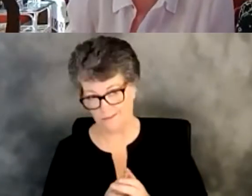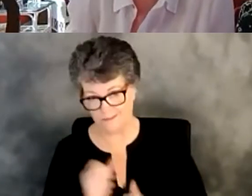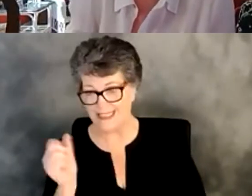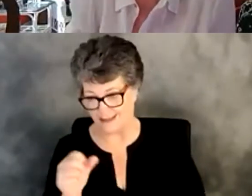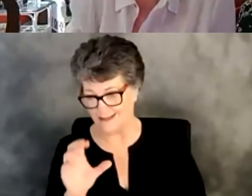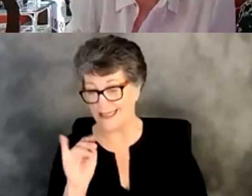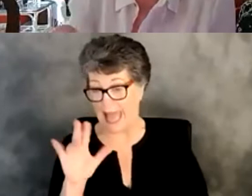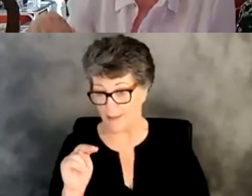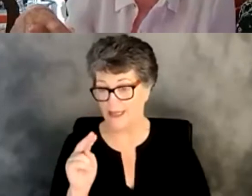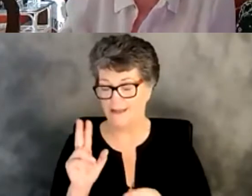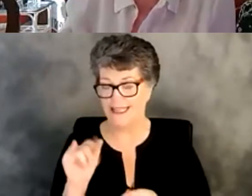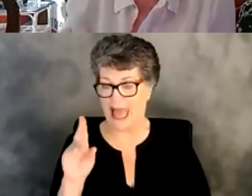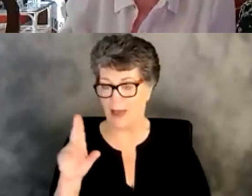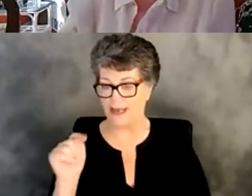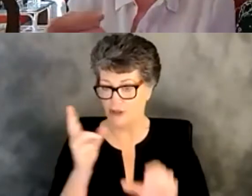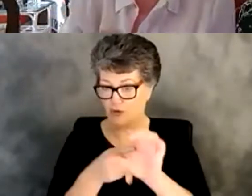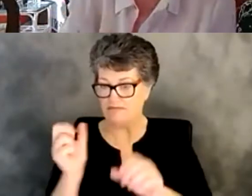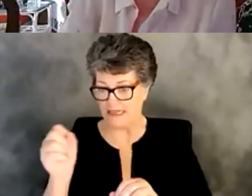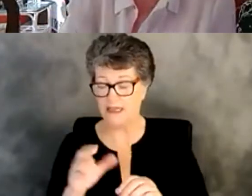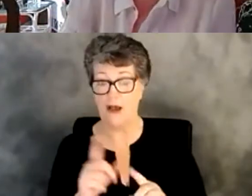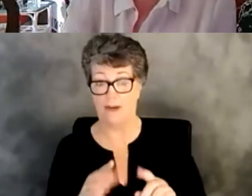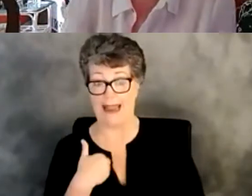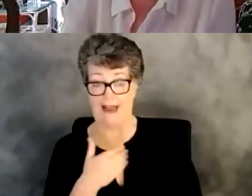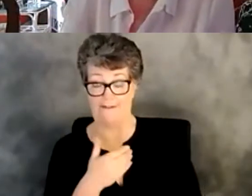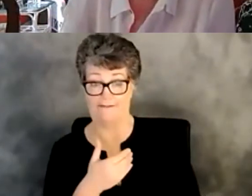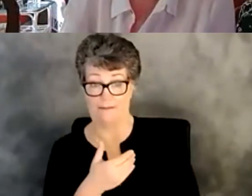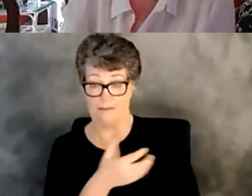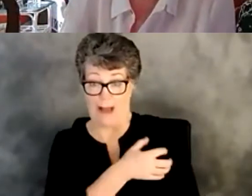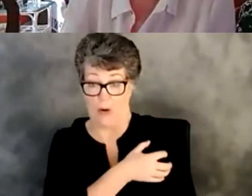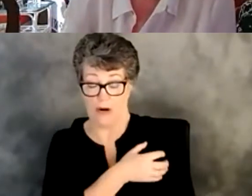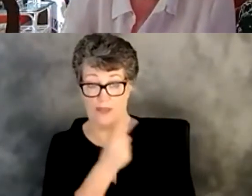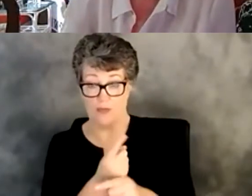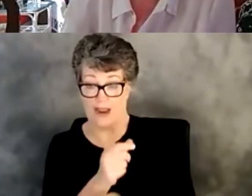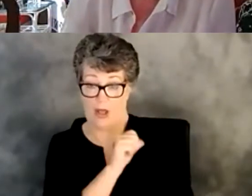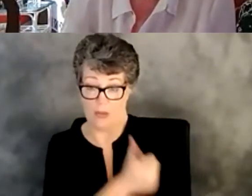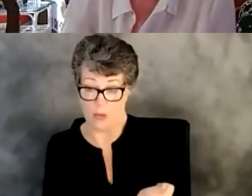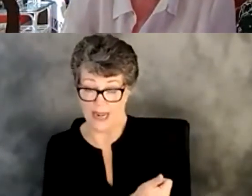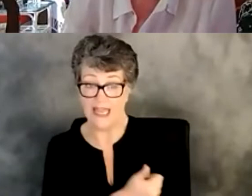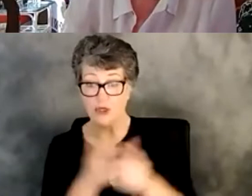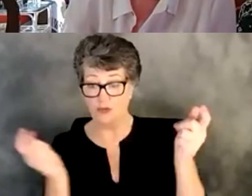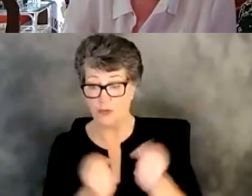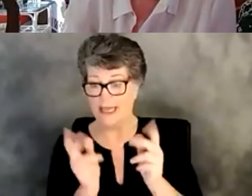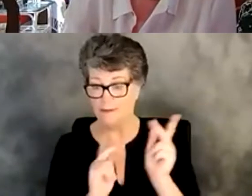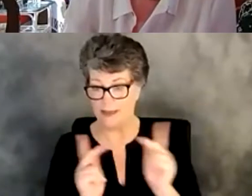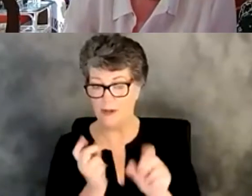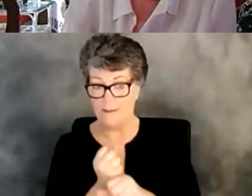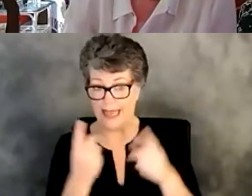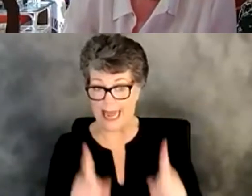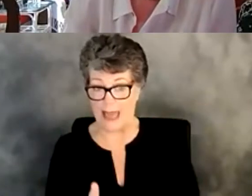but will they be empowered with the right kind of authority to bring people together and make things happen?